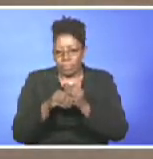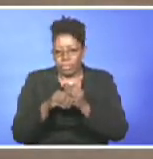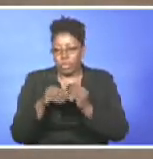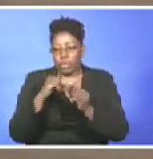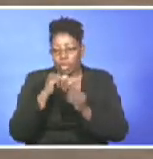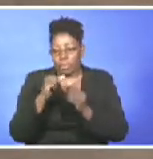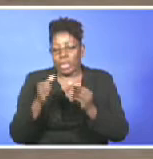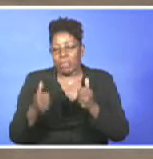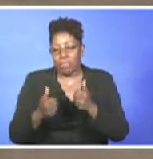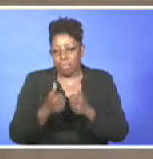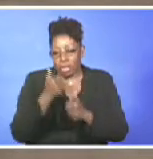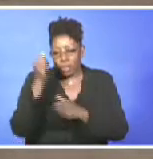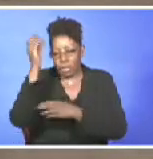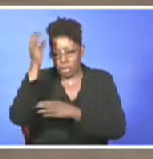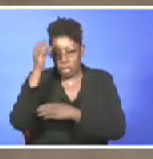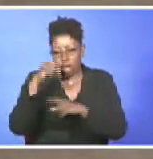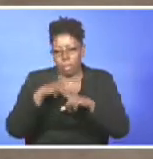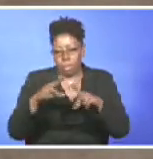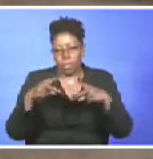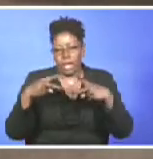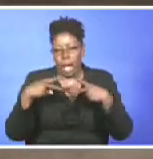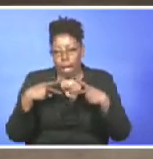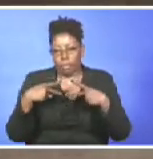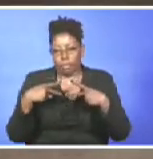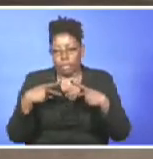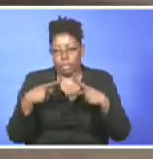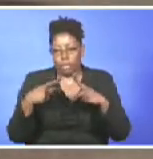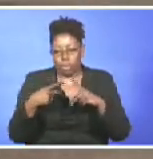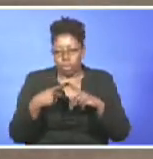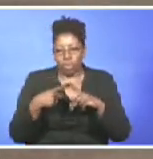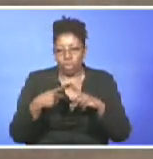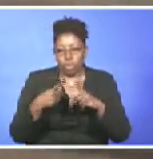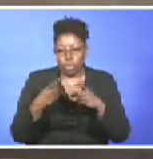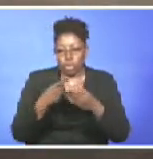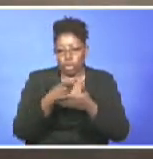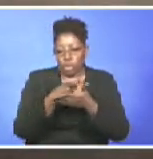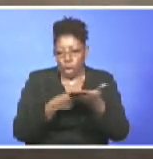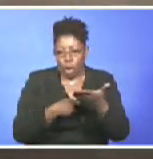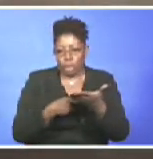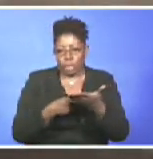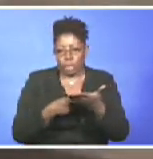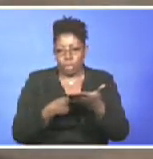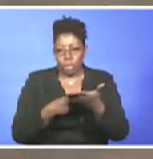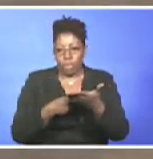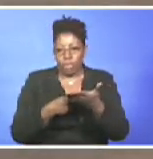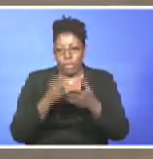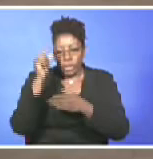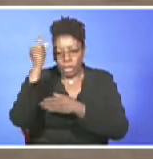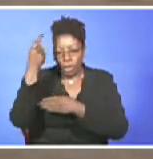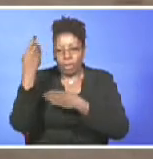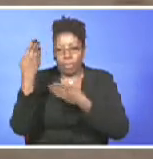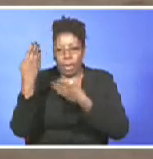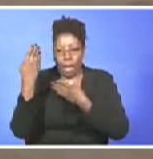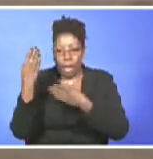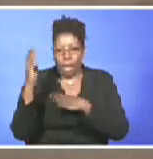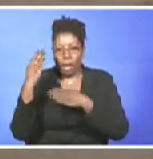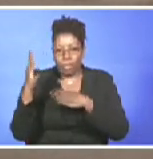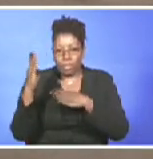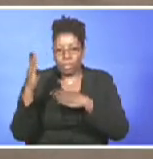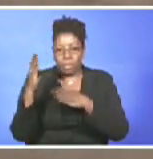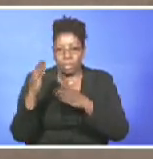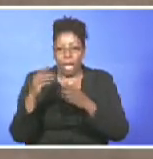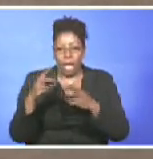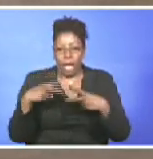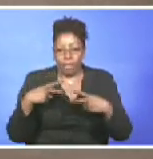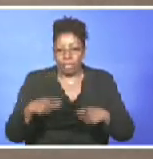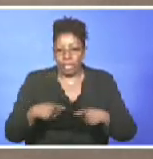there wouldn't have been that much of a concern. But we've got to cover the cost. I mean, the government of the Bahamas has provided